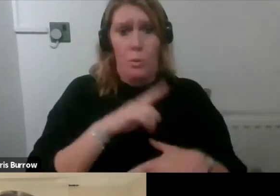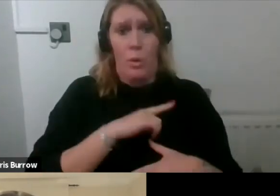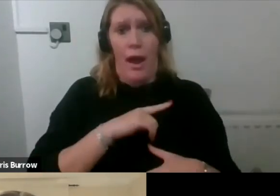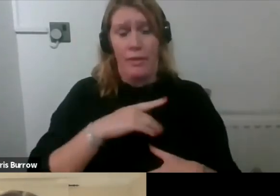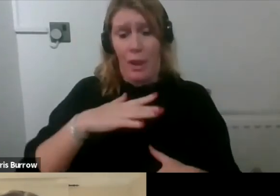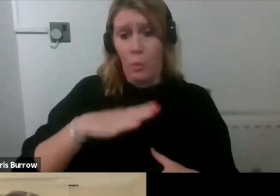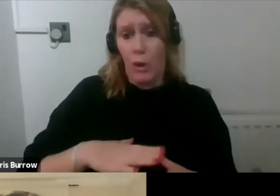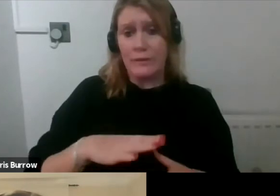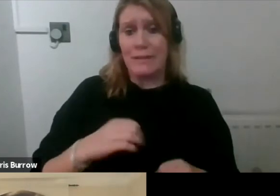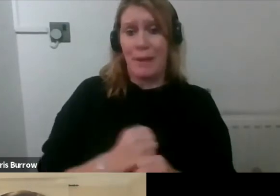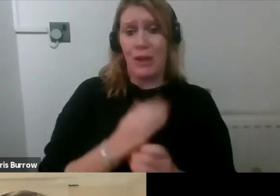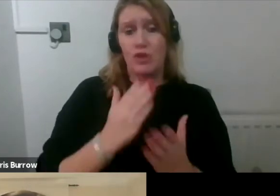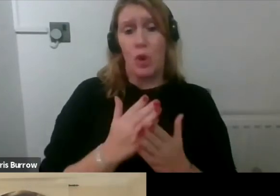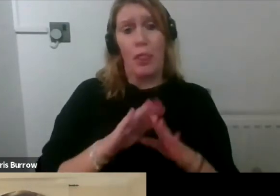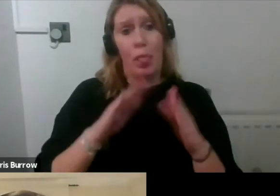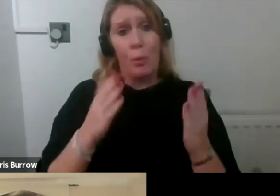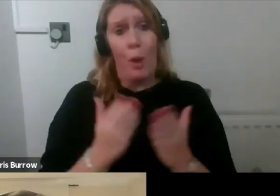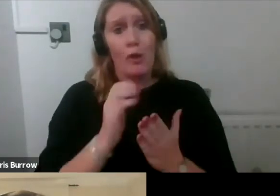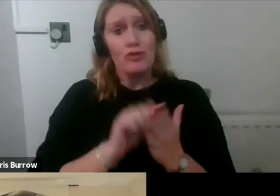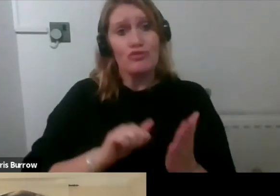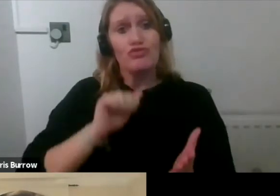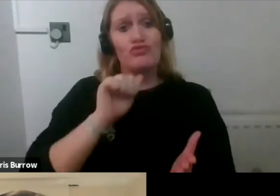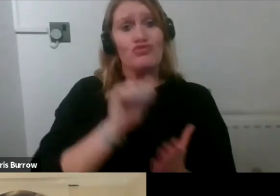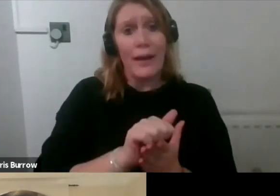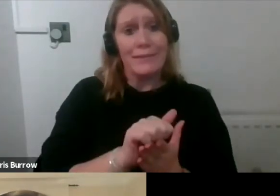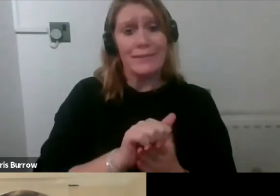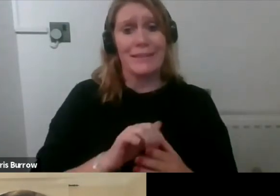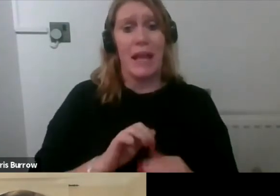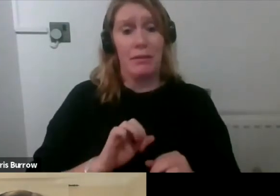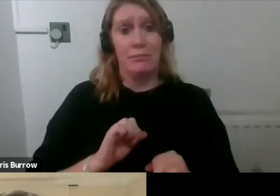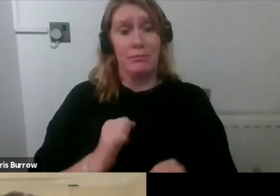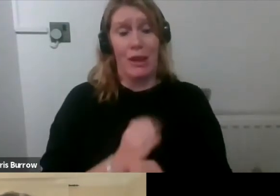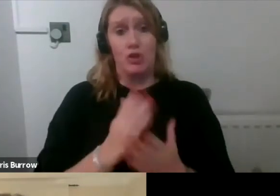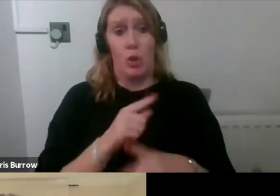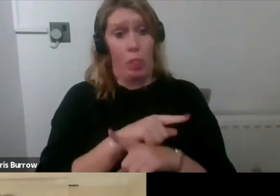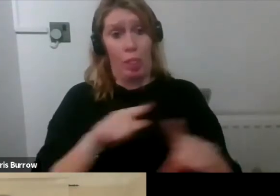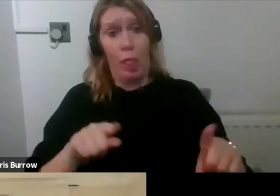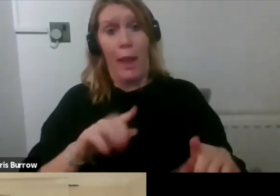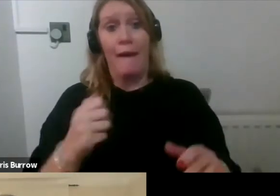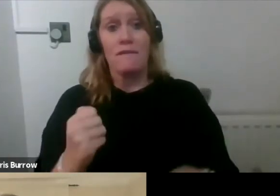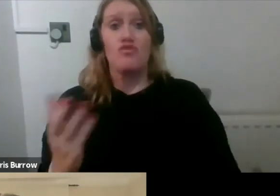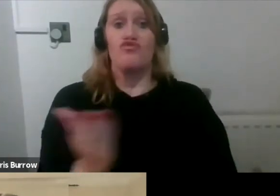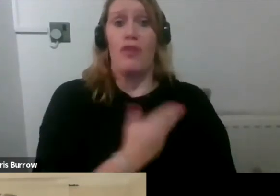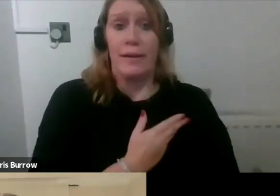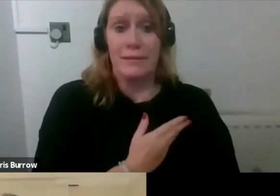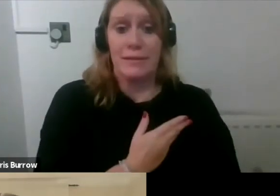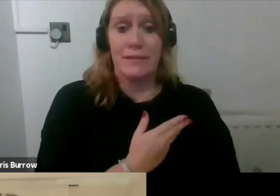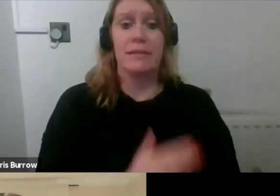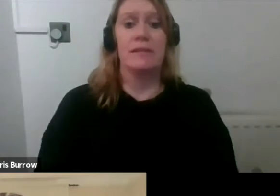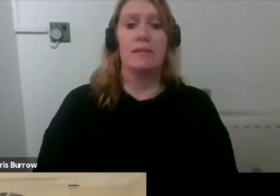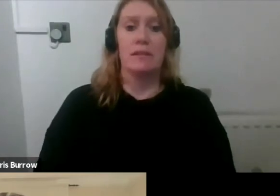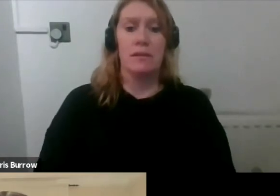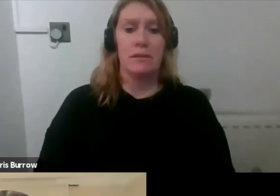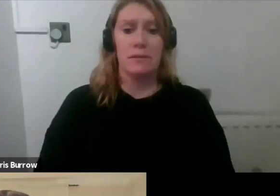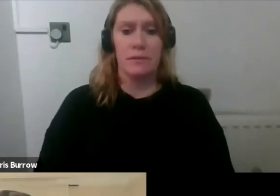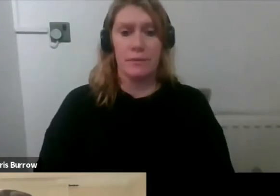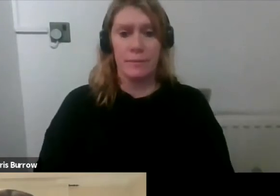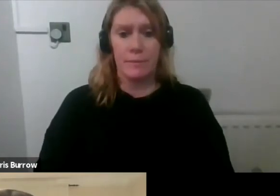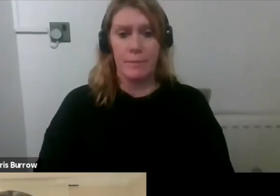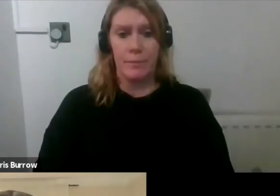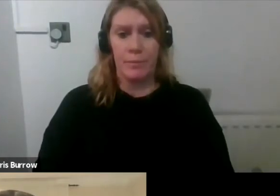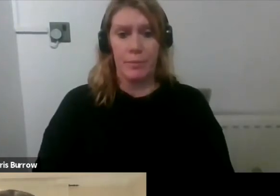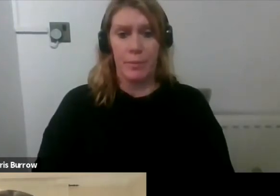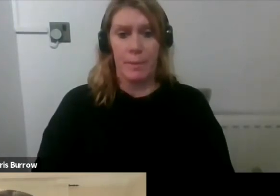And I mean, part of doing reasonable adjustment, I have a forum section on the website where people can engage with it and